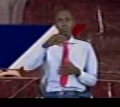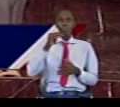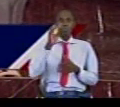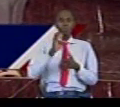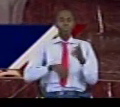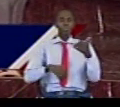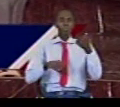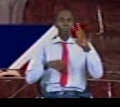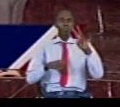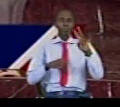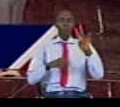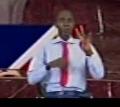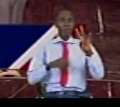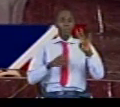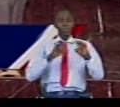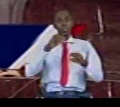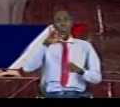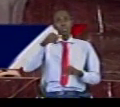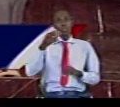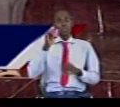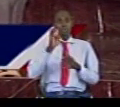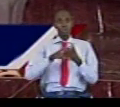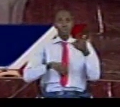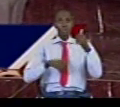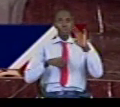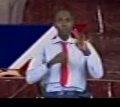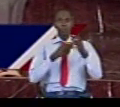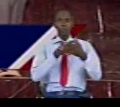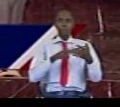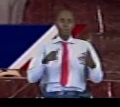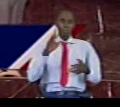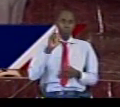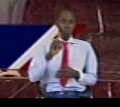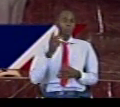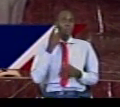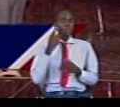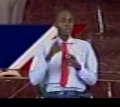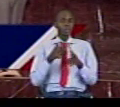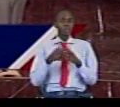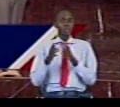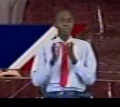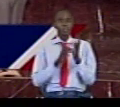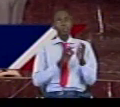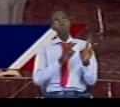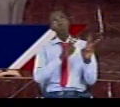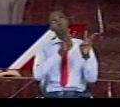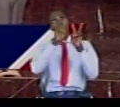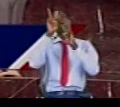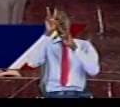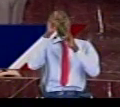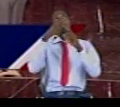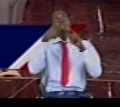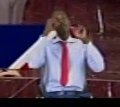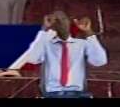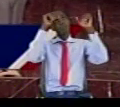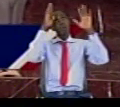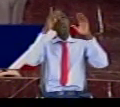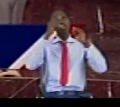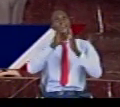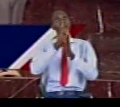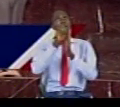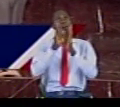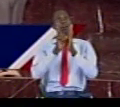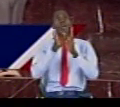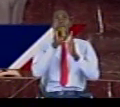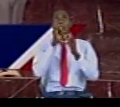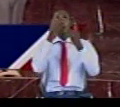These words spake Jesus and lifted up his eyes to heaven and said, Father, the hour is come.